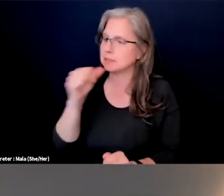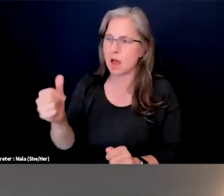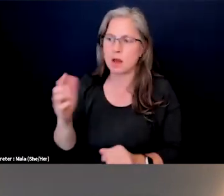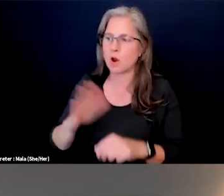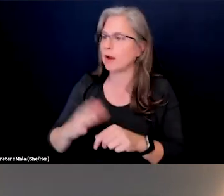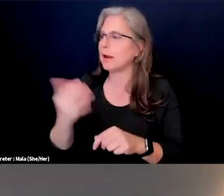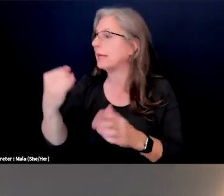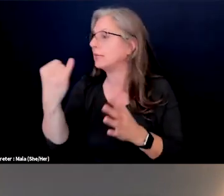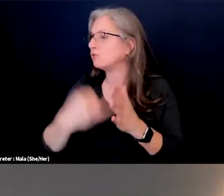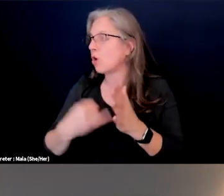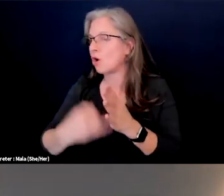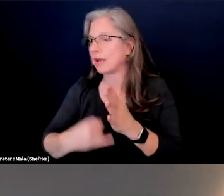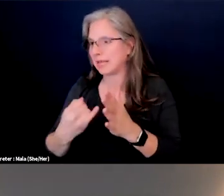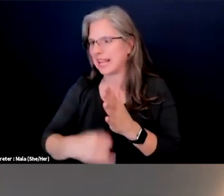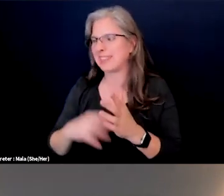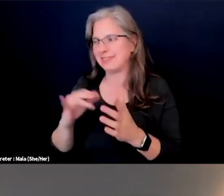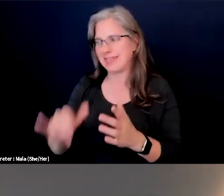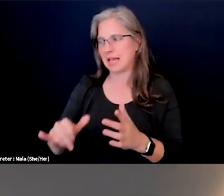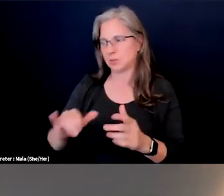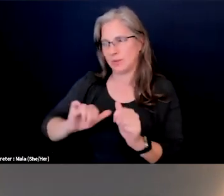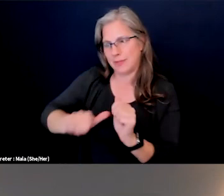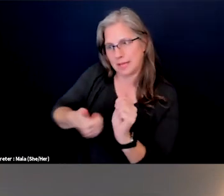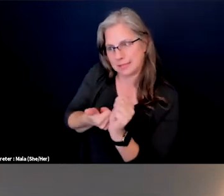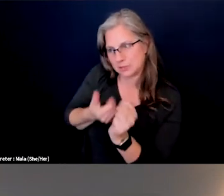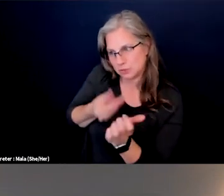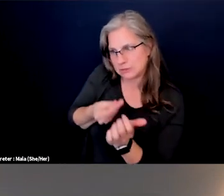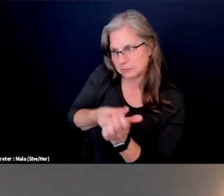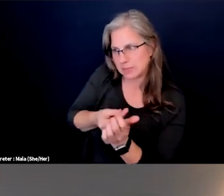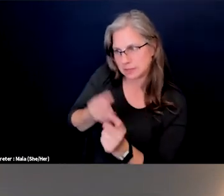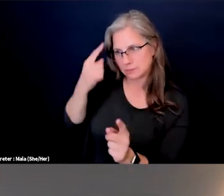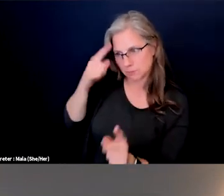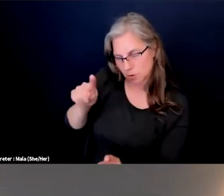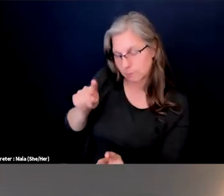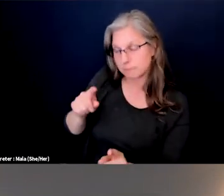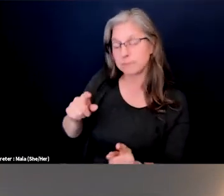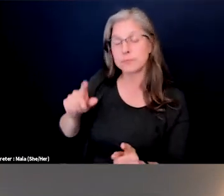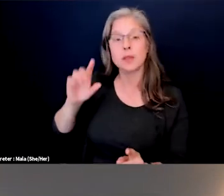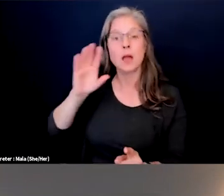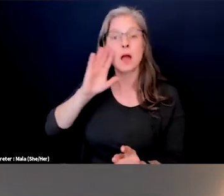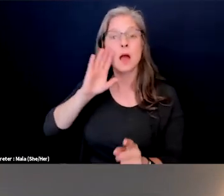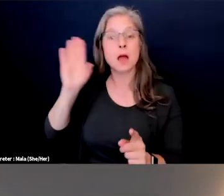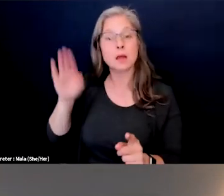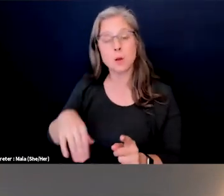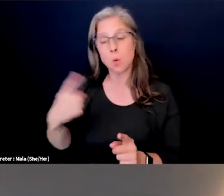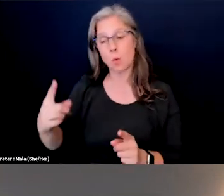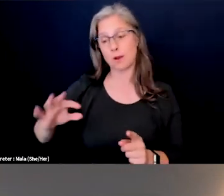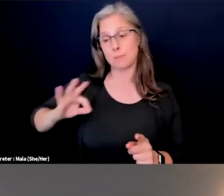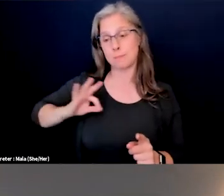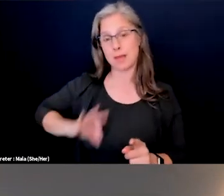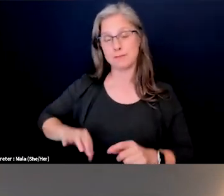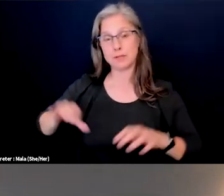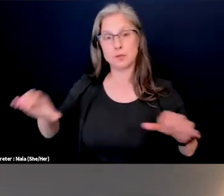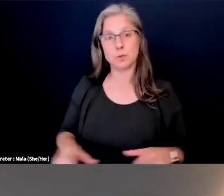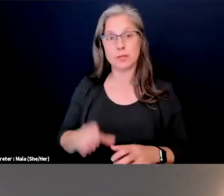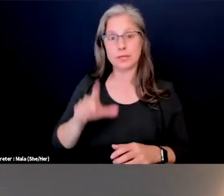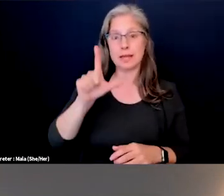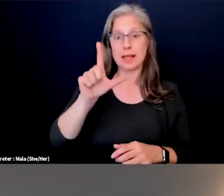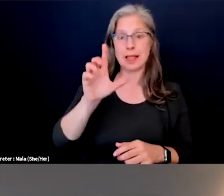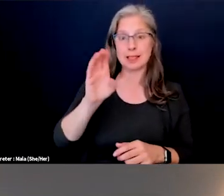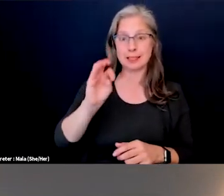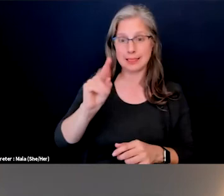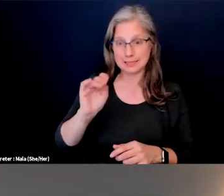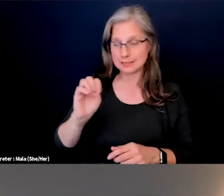drawing. And that's what that contingency money is for. I do know that, one of the benefits of doing leaseback is that